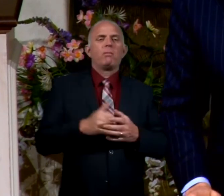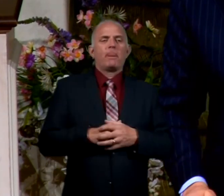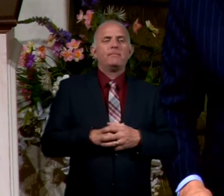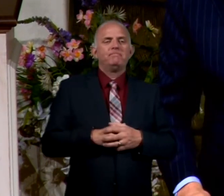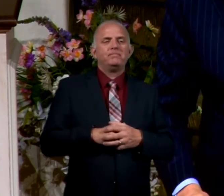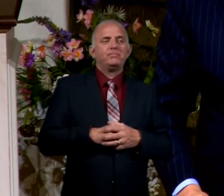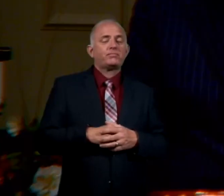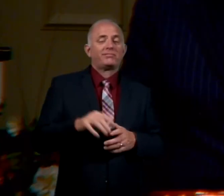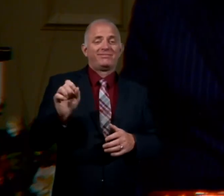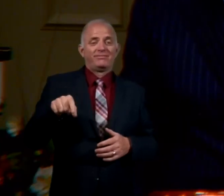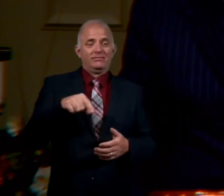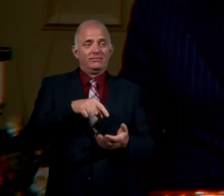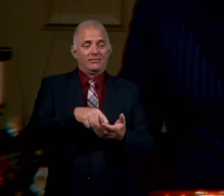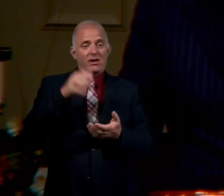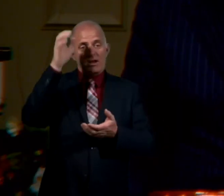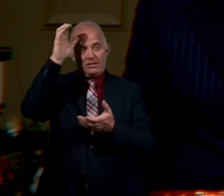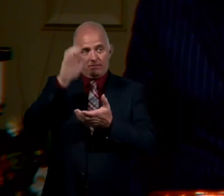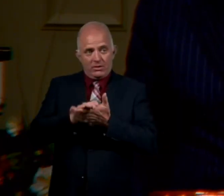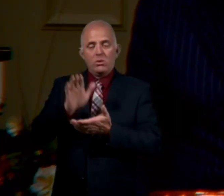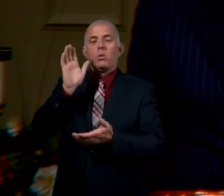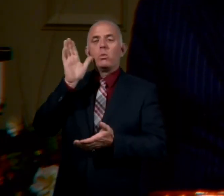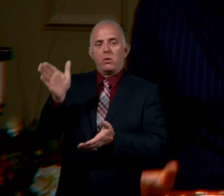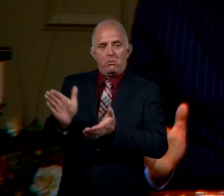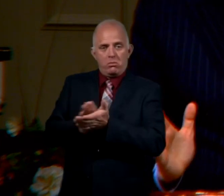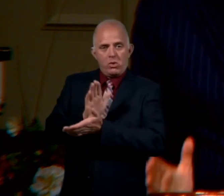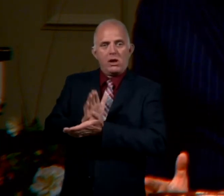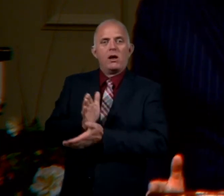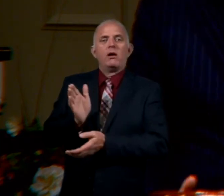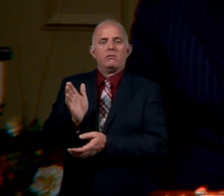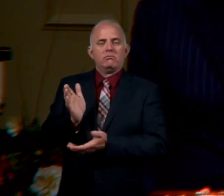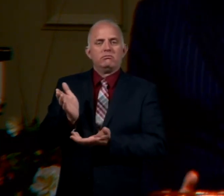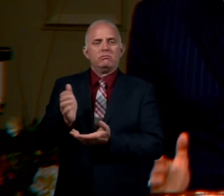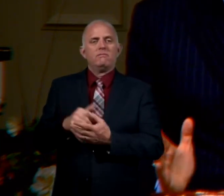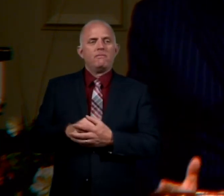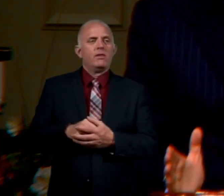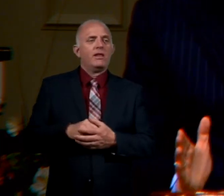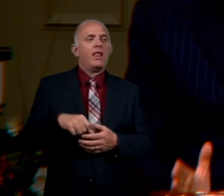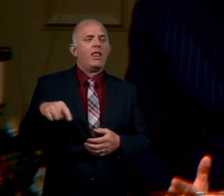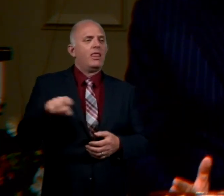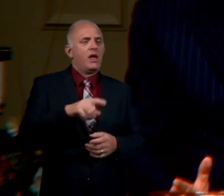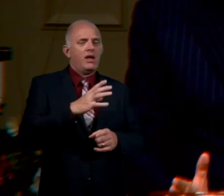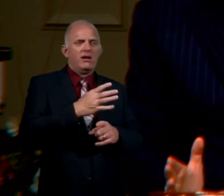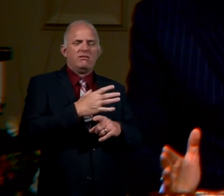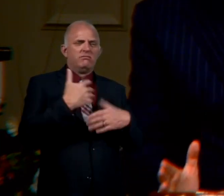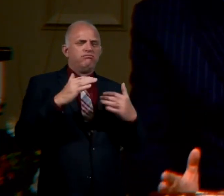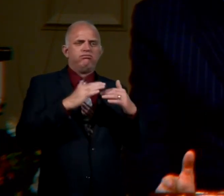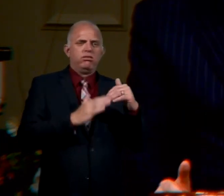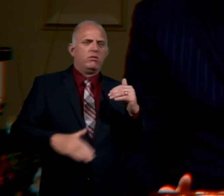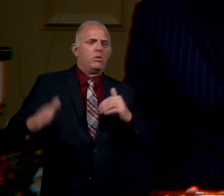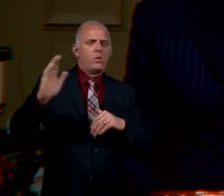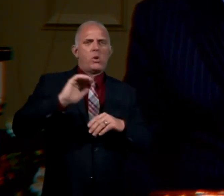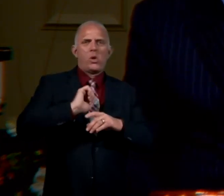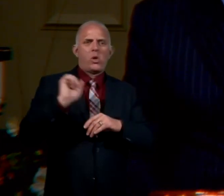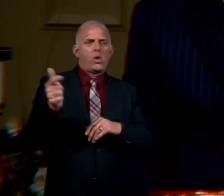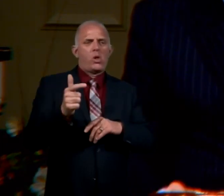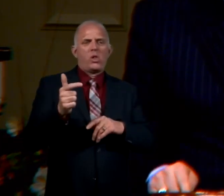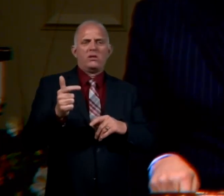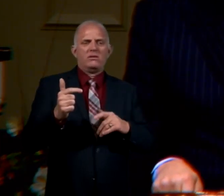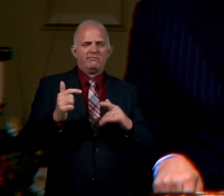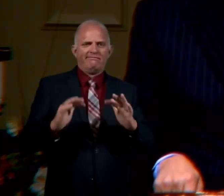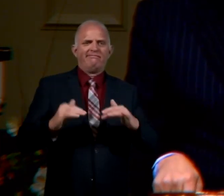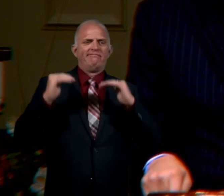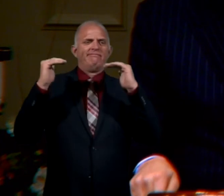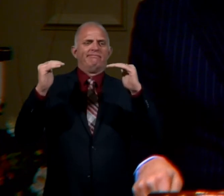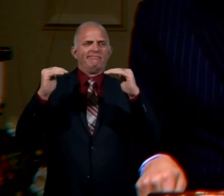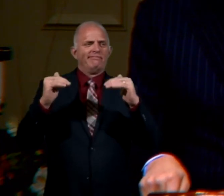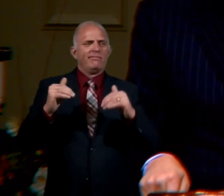Her husband will praise her. Many daughters have done virtuously, but thou excellest them all. Favor is deceitful. Beauty is vain. But a woman that